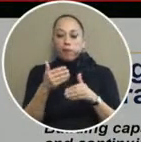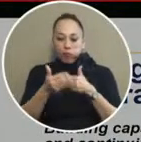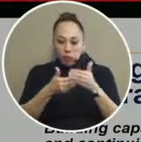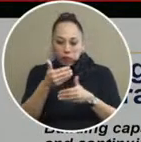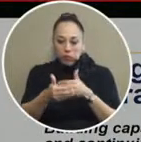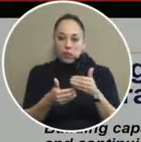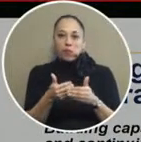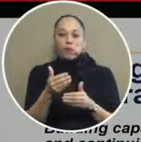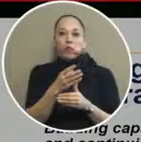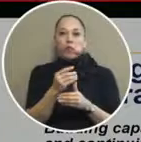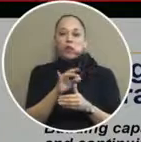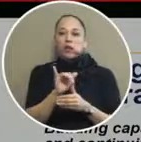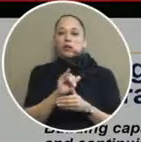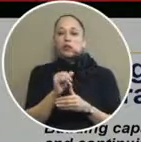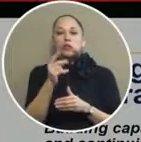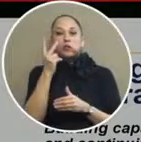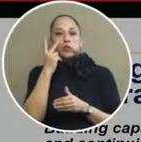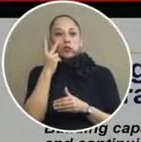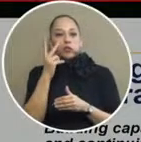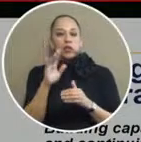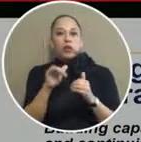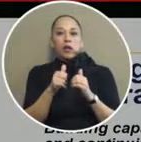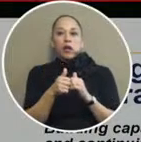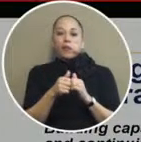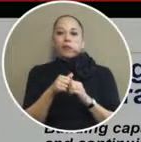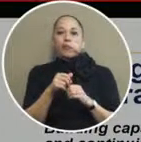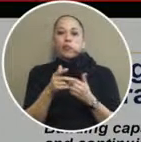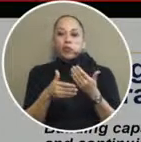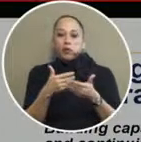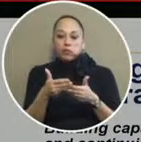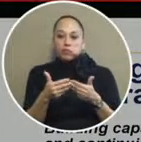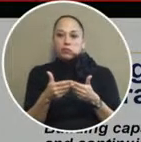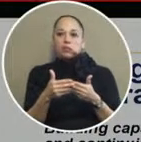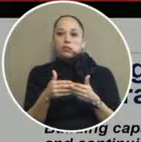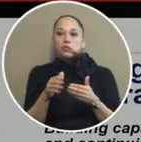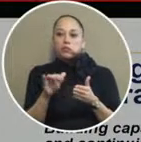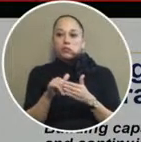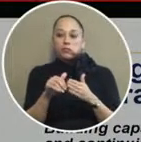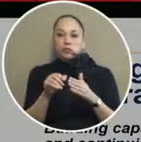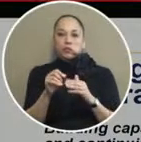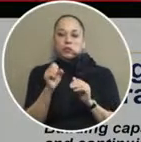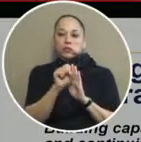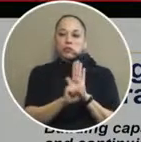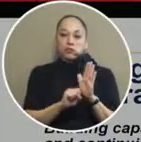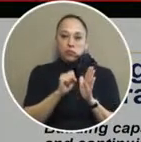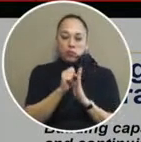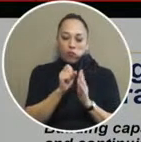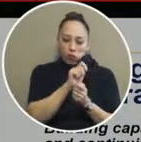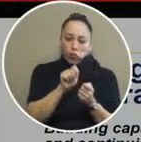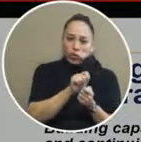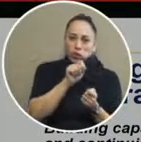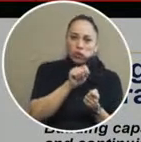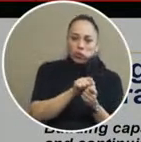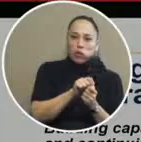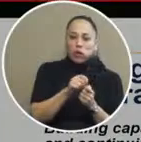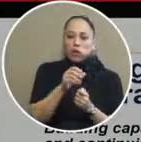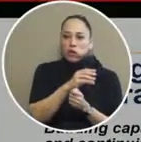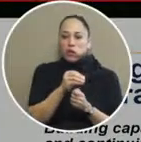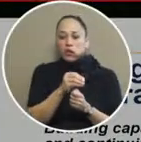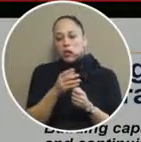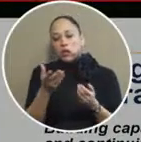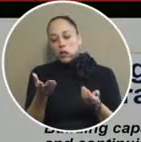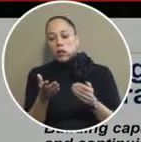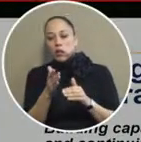forward as we see waves 2, 3, and 4 coming later this season, as has been specified, and